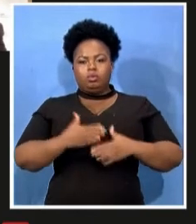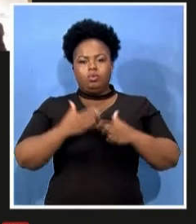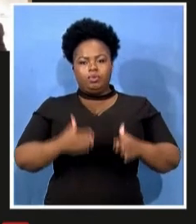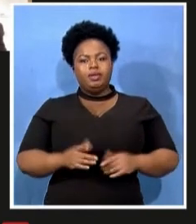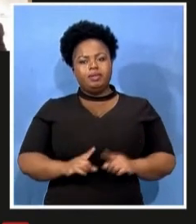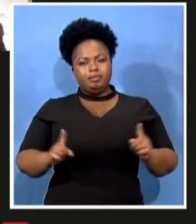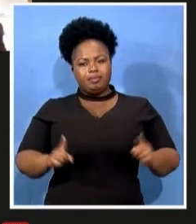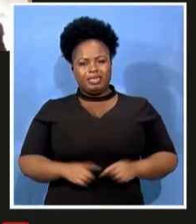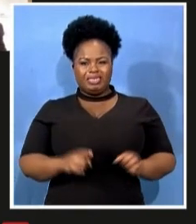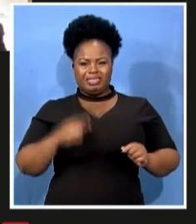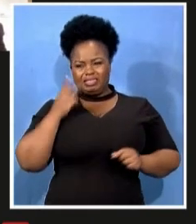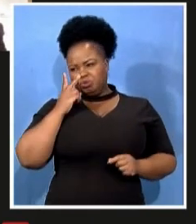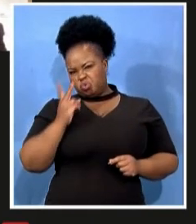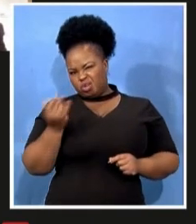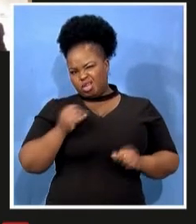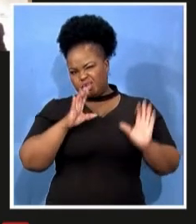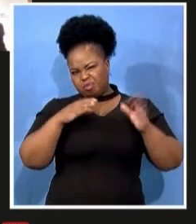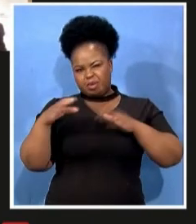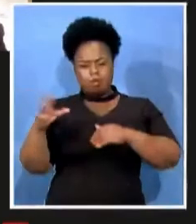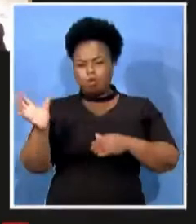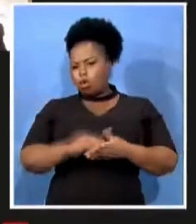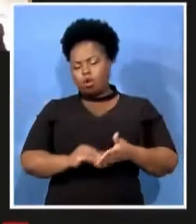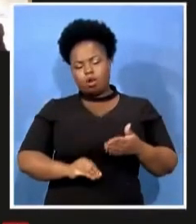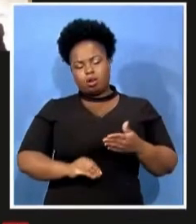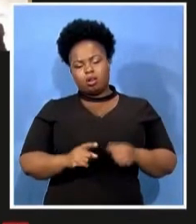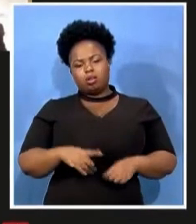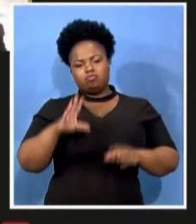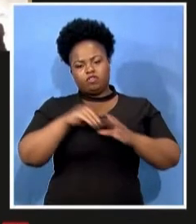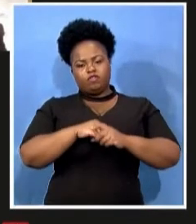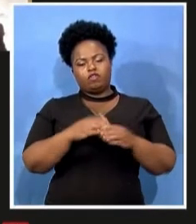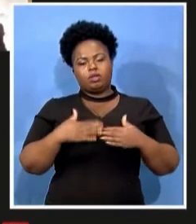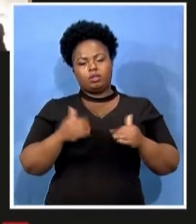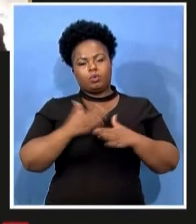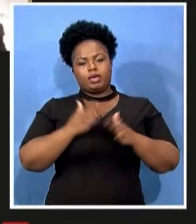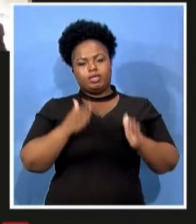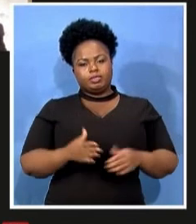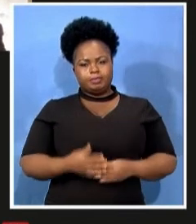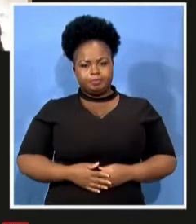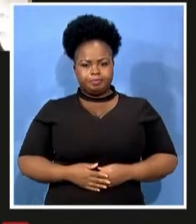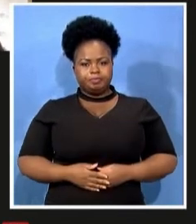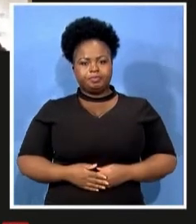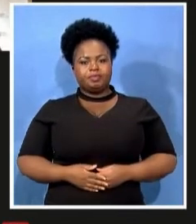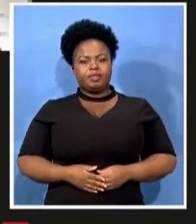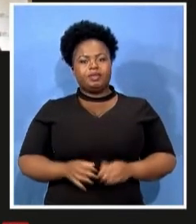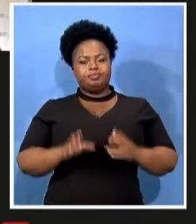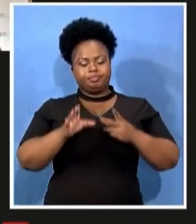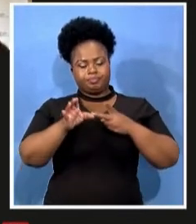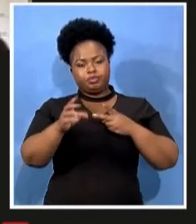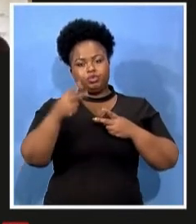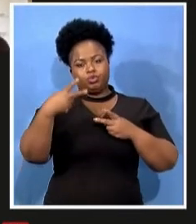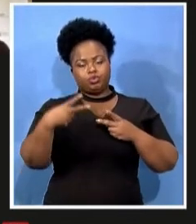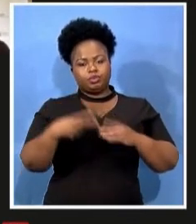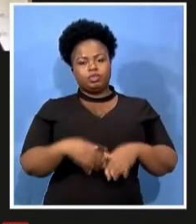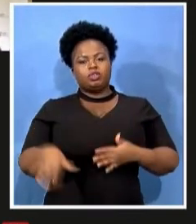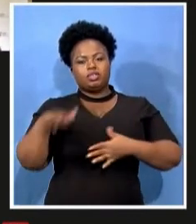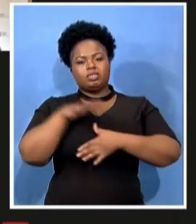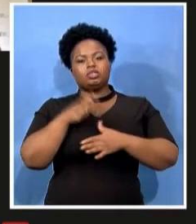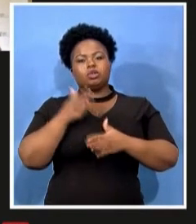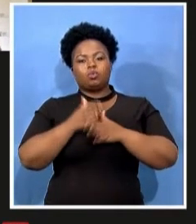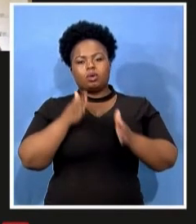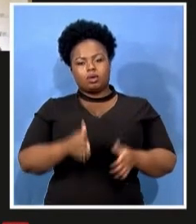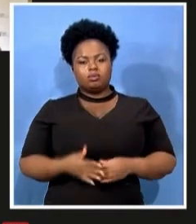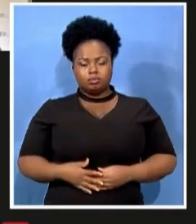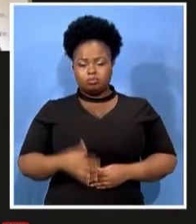covered. And then, of course, phase 2, we have to talk about essential workers. That covers those frontline workers, teachers,